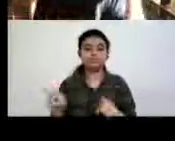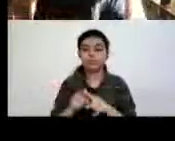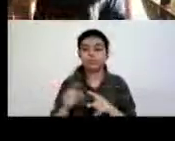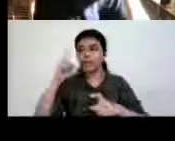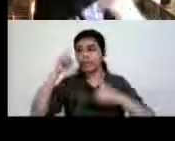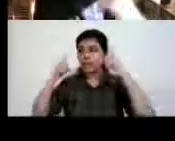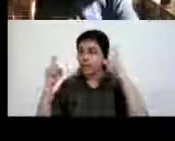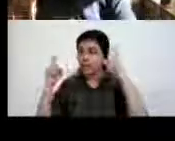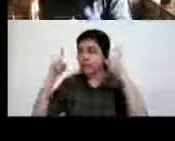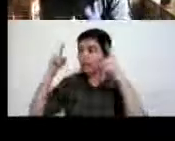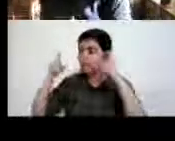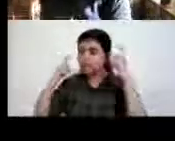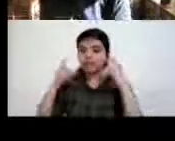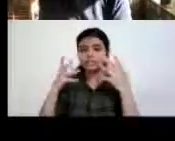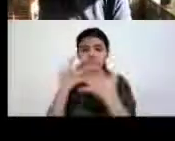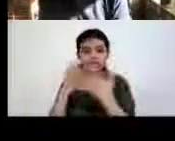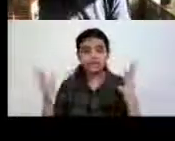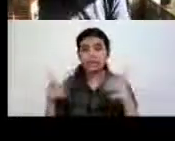that designers love to do.